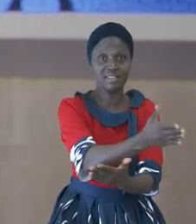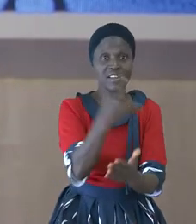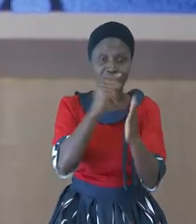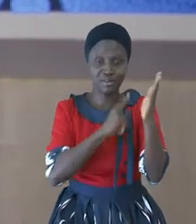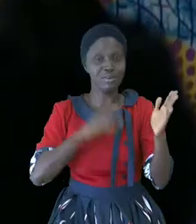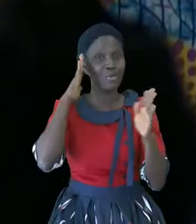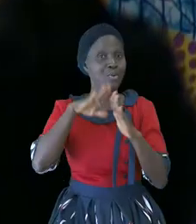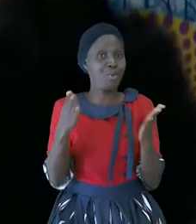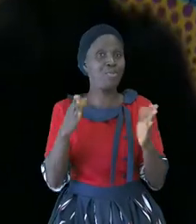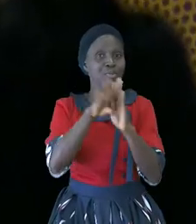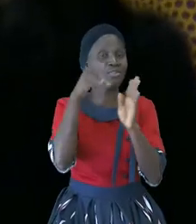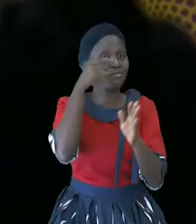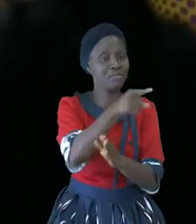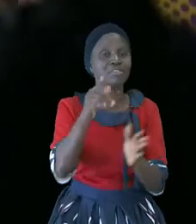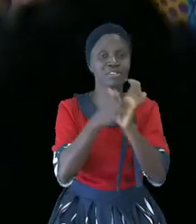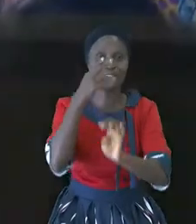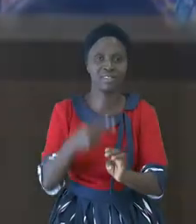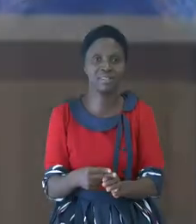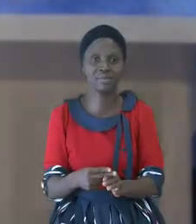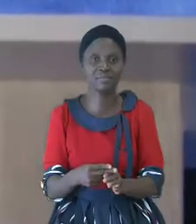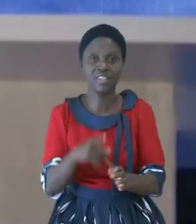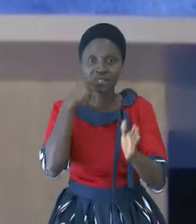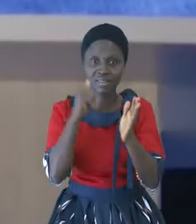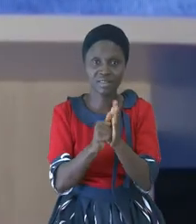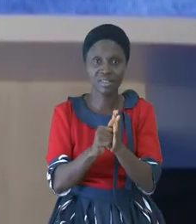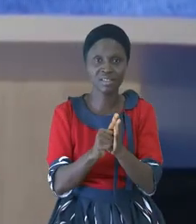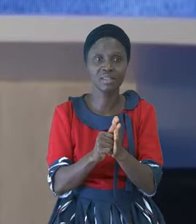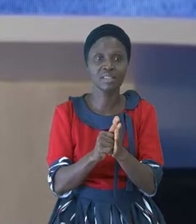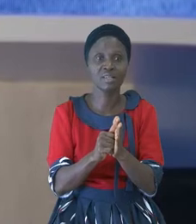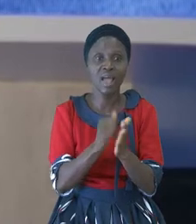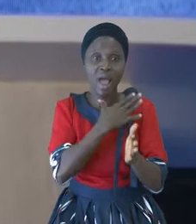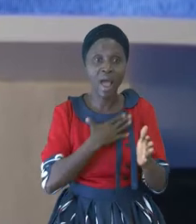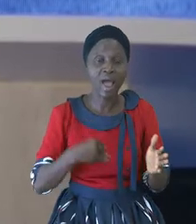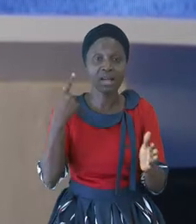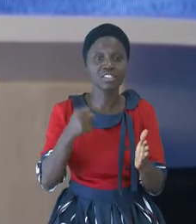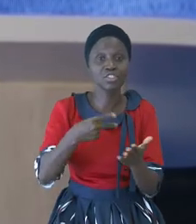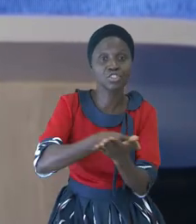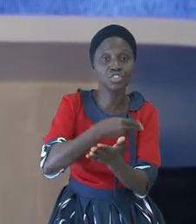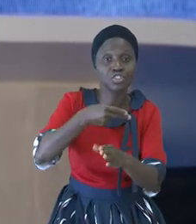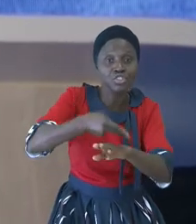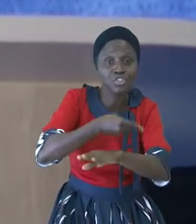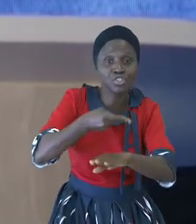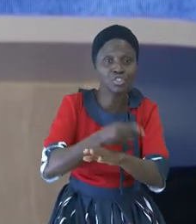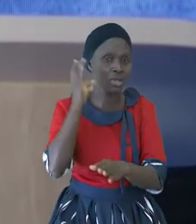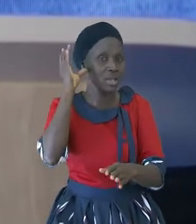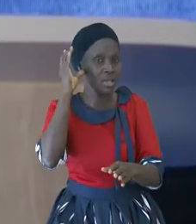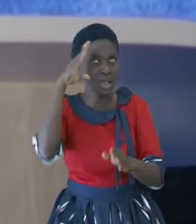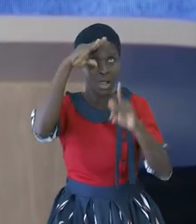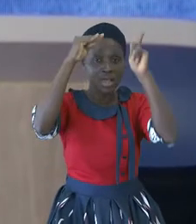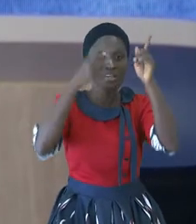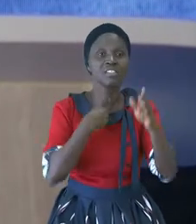door for you. It says, to him the porter openeth, and the sheep hear his voice, and